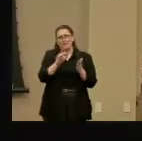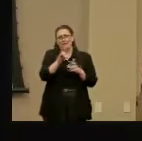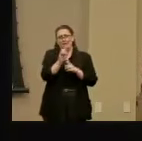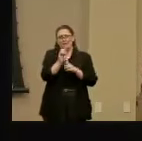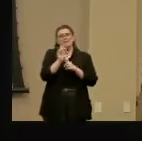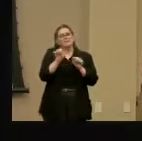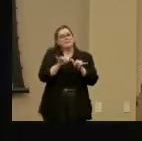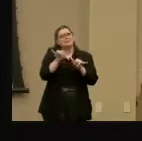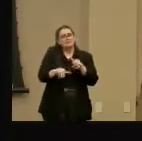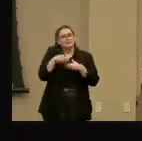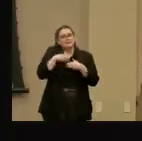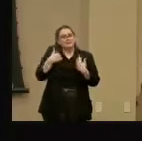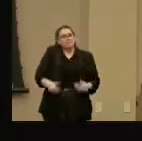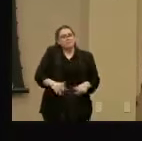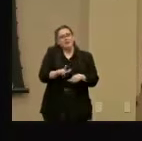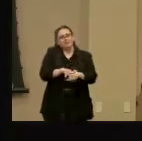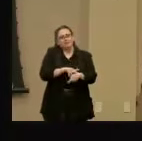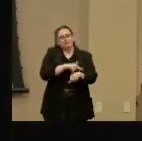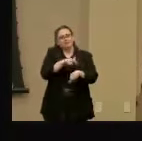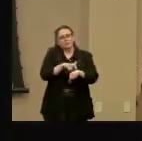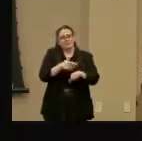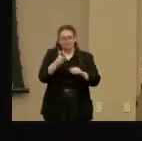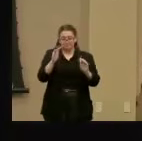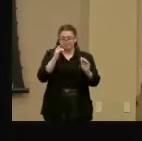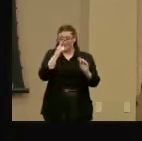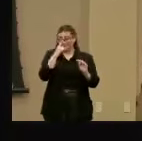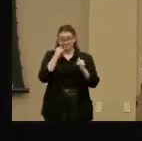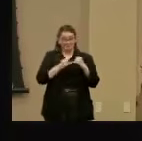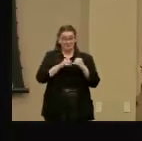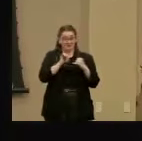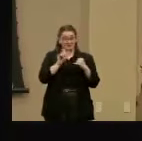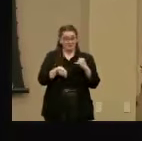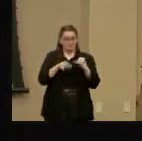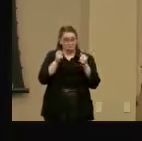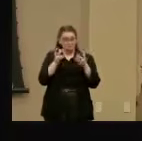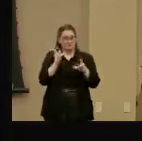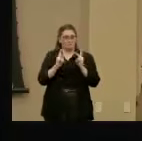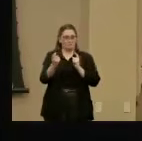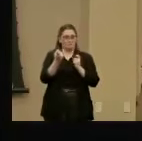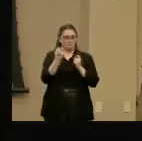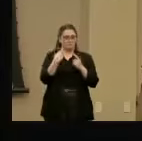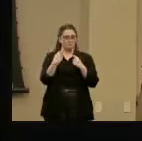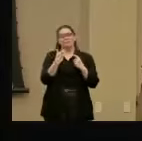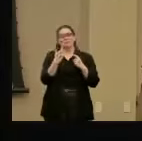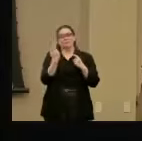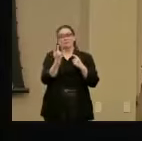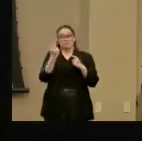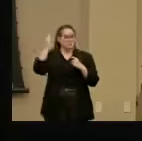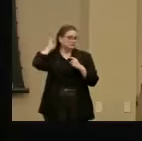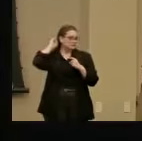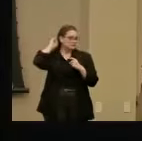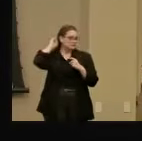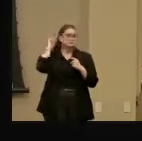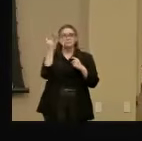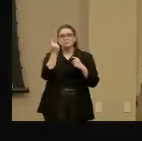longer. The last question here, I think, is a very relevant question, which people do ask, and I think is always kind of sitting in the back of the